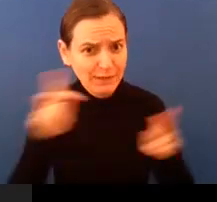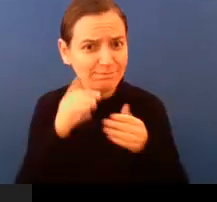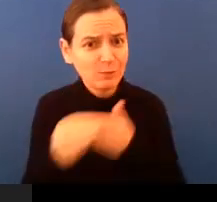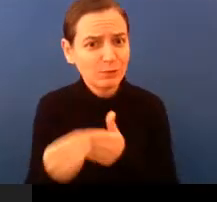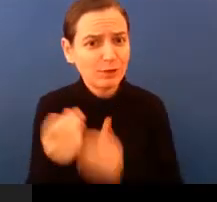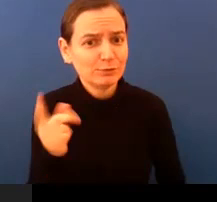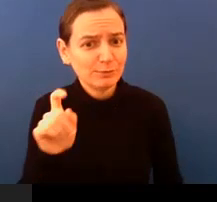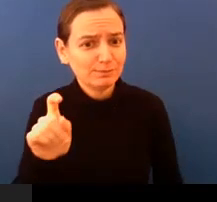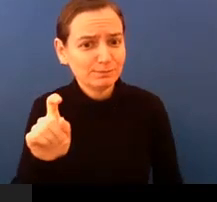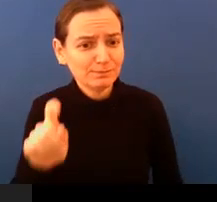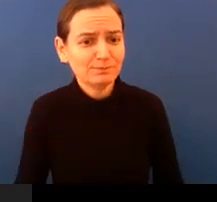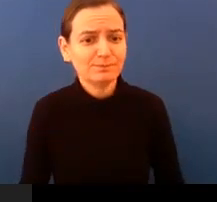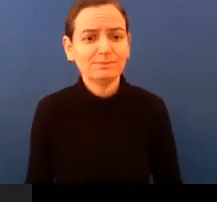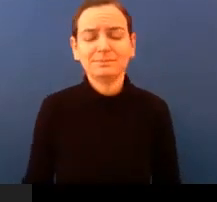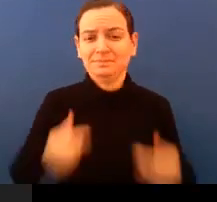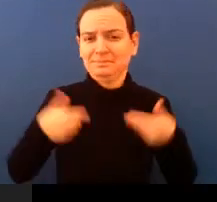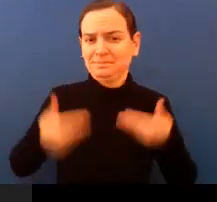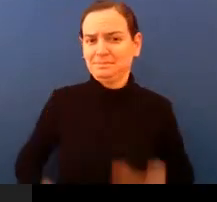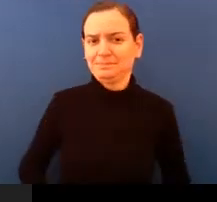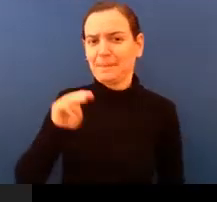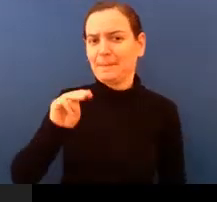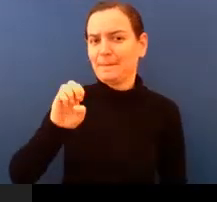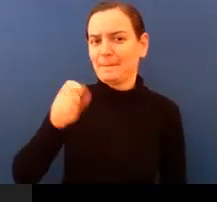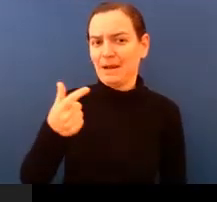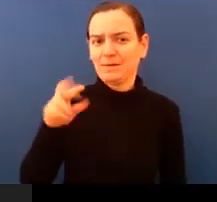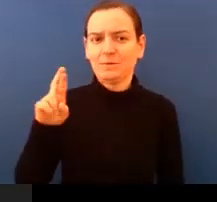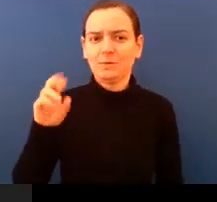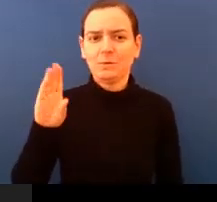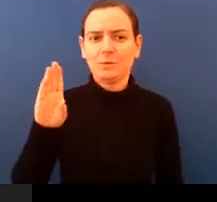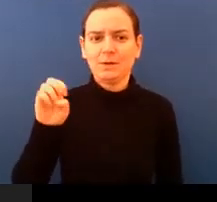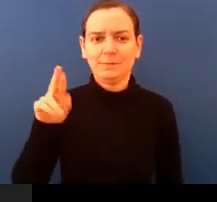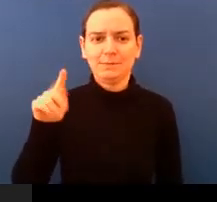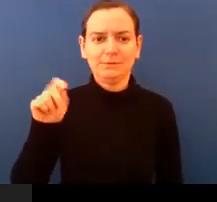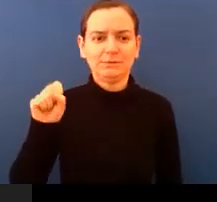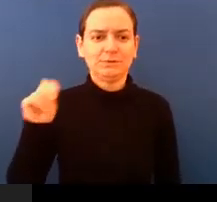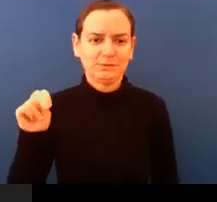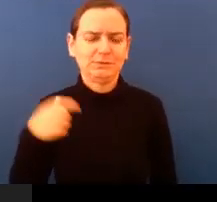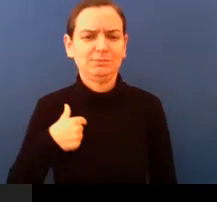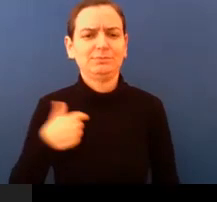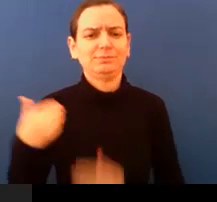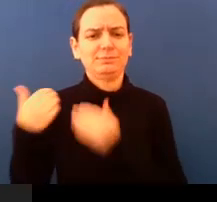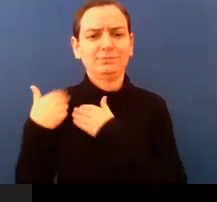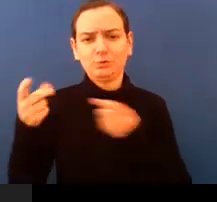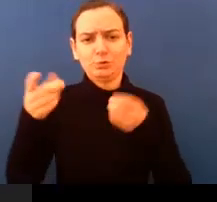of the Orientation and Mobility Department at the Mass Commission for the Blind,